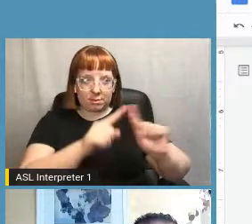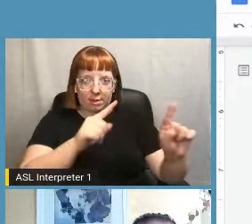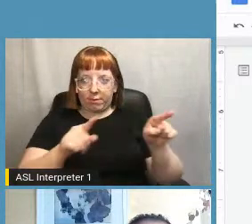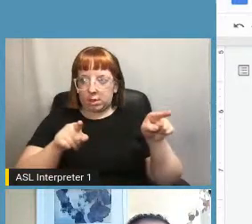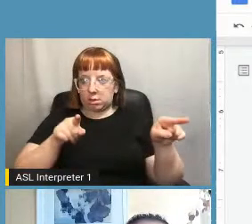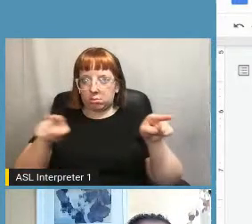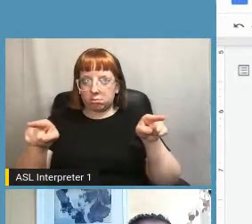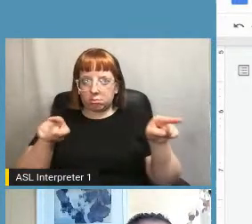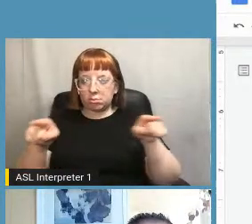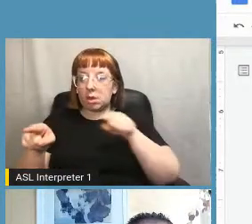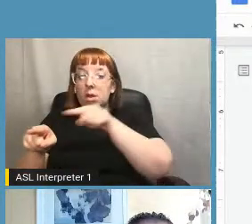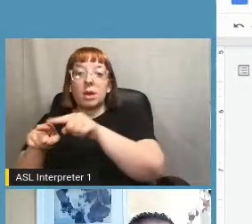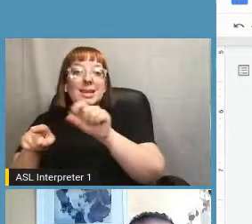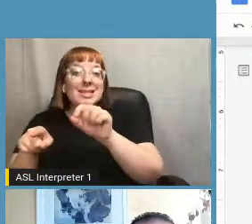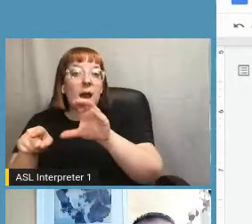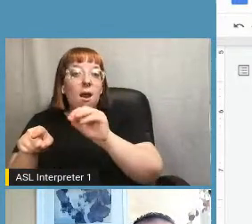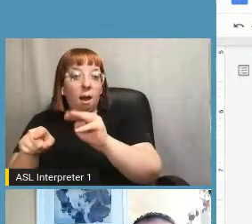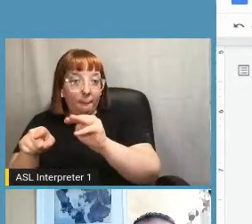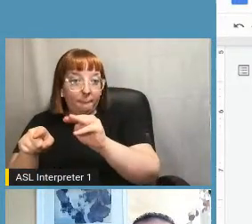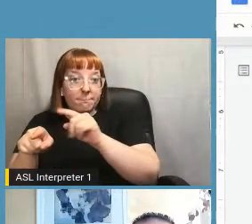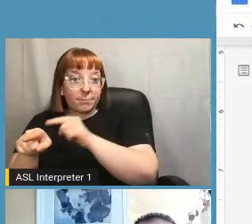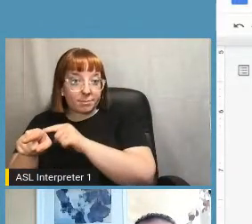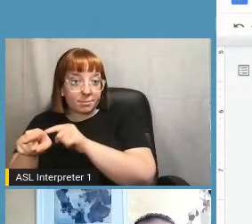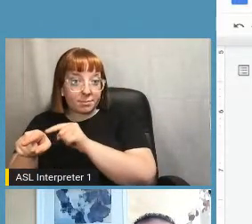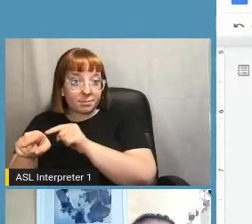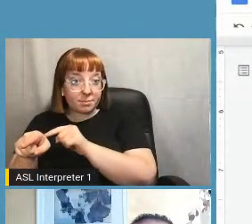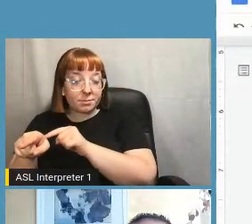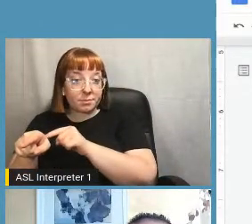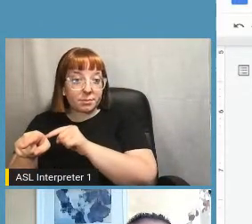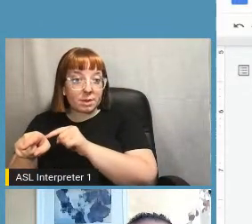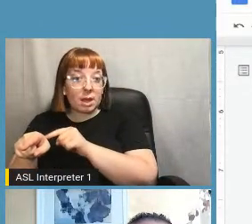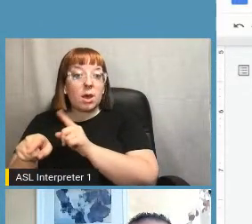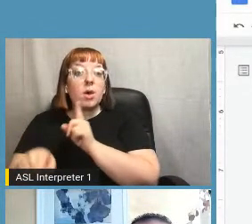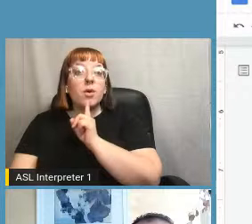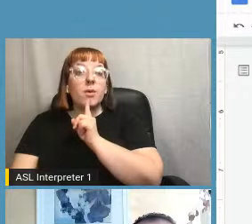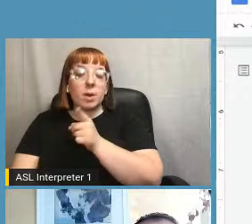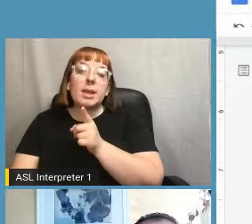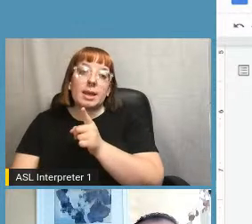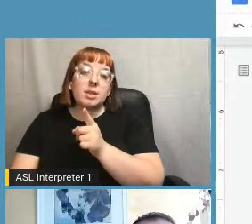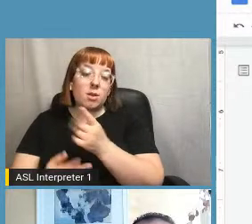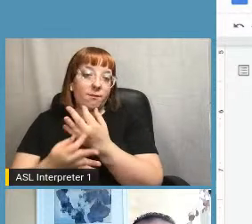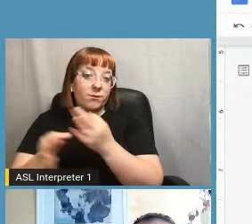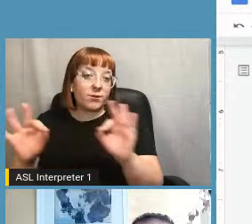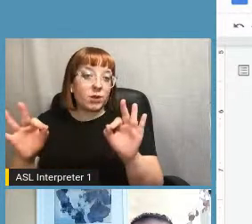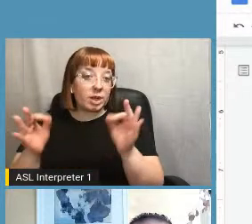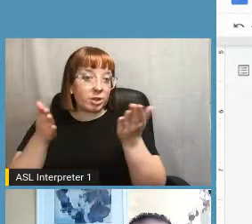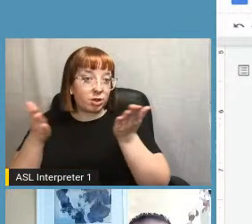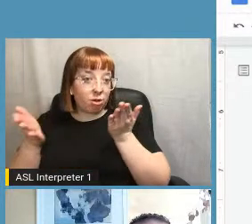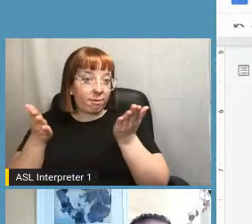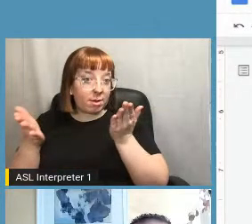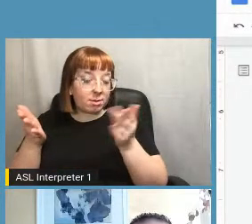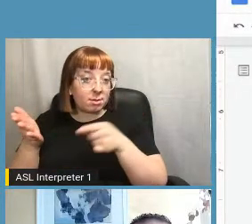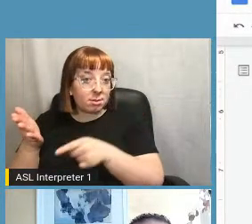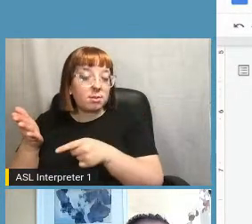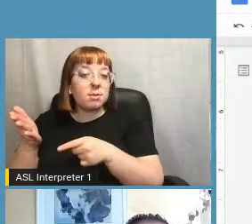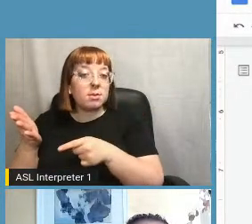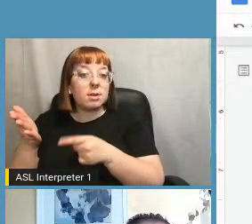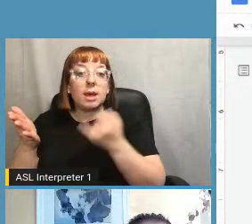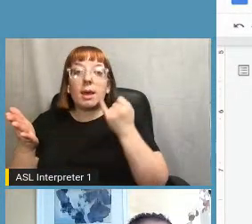two. WordPress.com is a free service. Usually if you see like